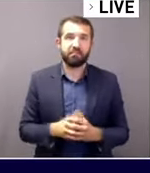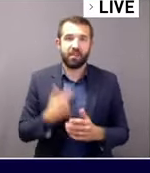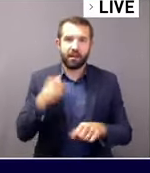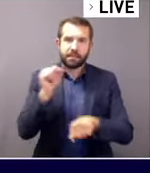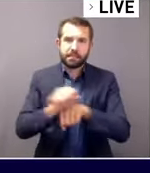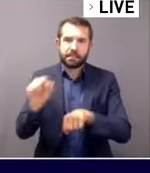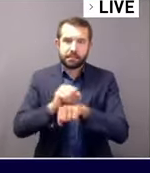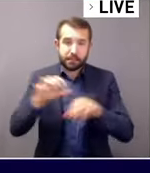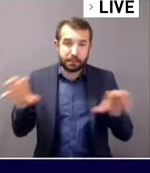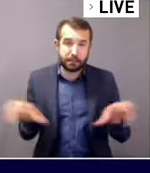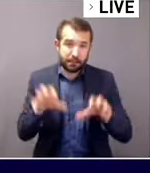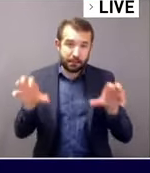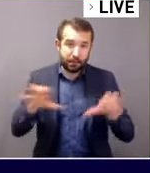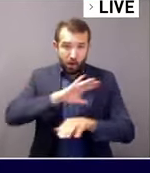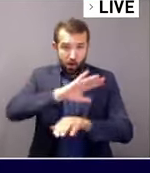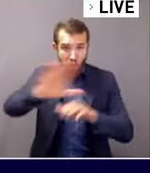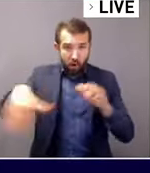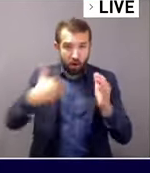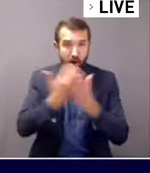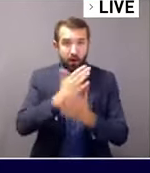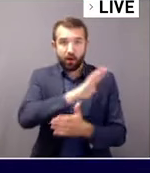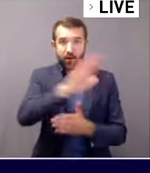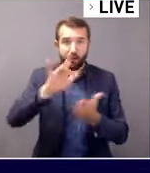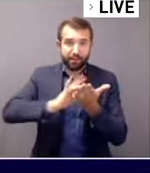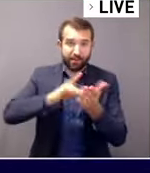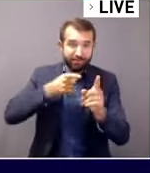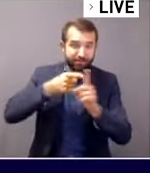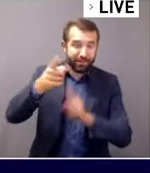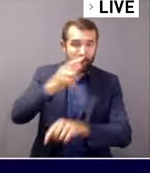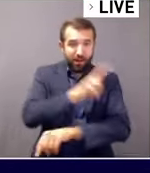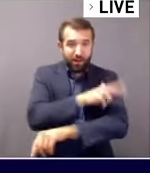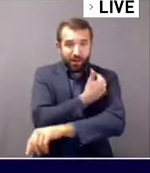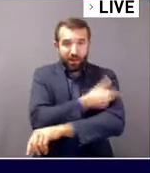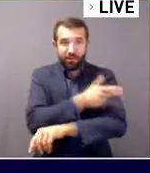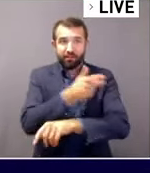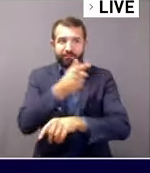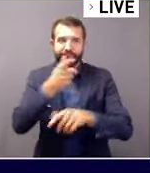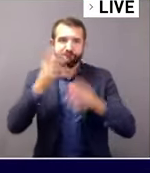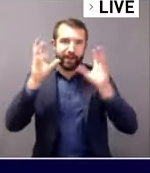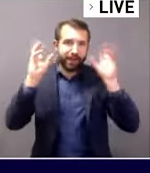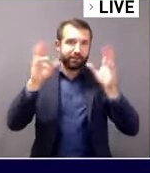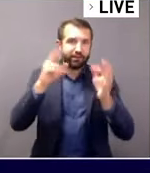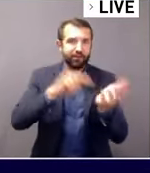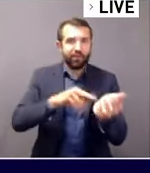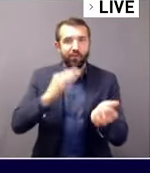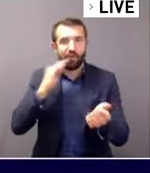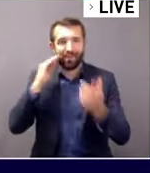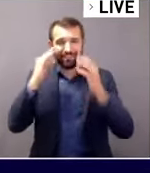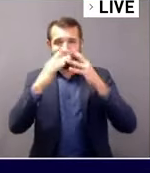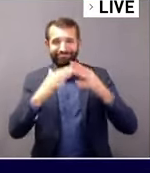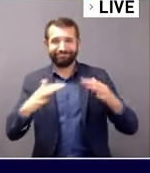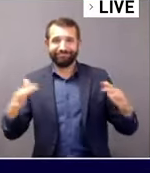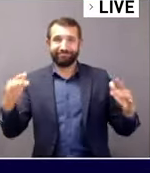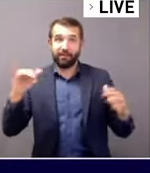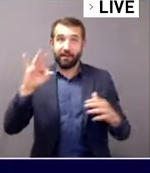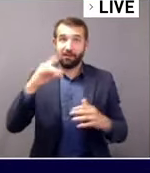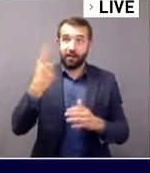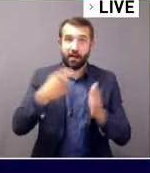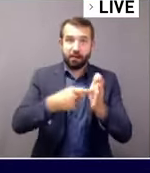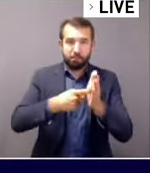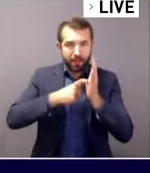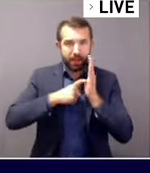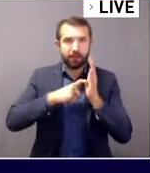emergency medical personnel, as well as hospitals, as well as with nursing homes, so that if patients needed to be transferred to a higher